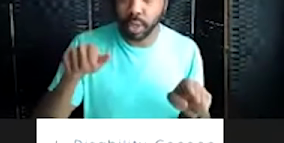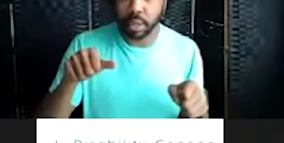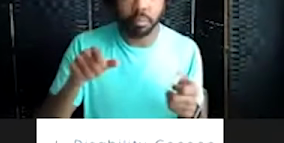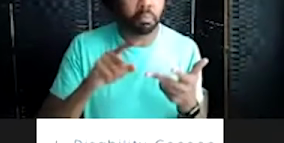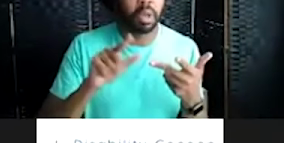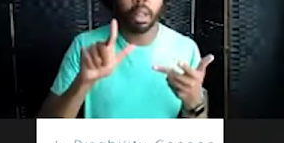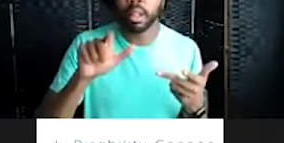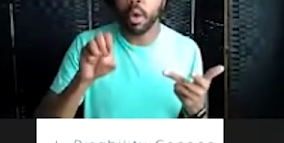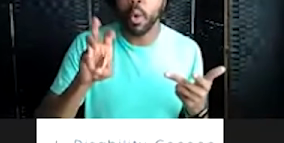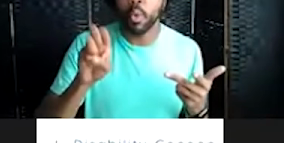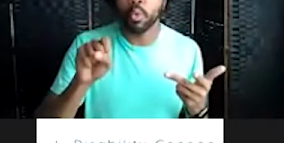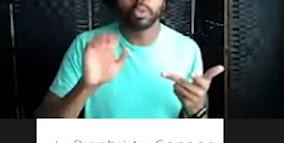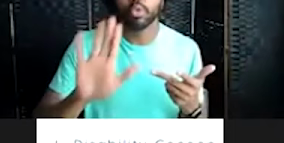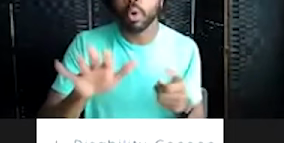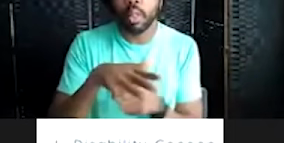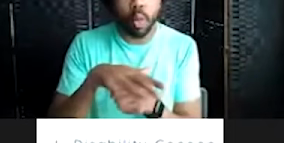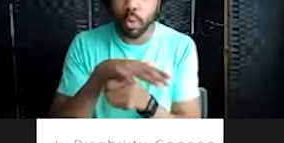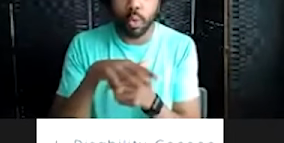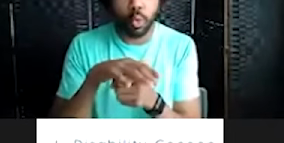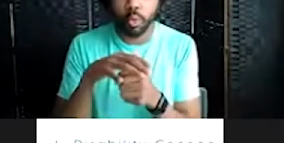local hardware store.